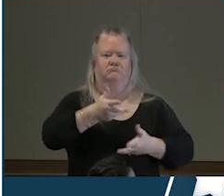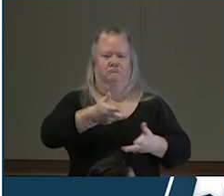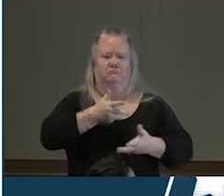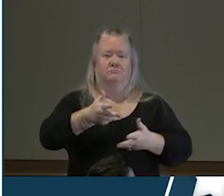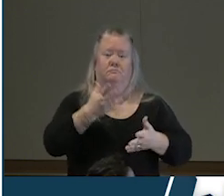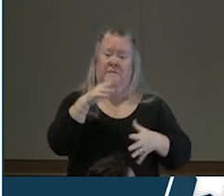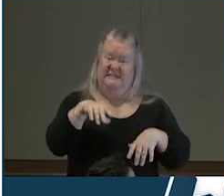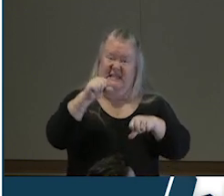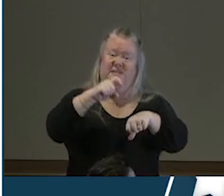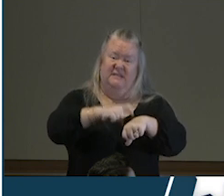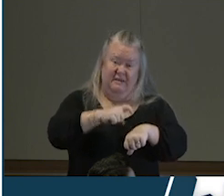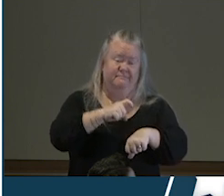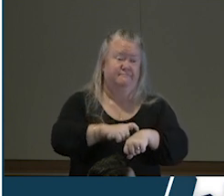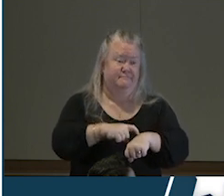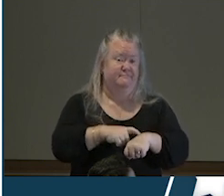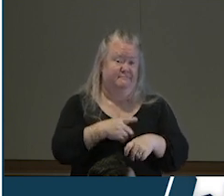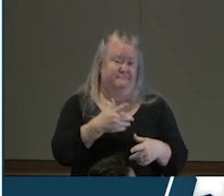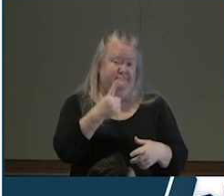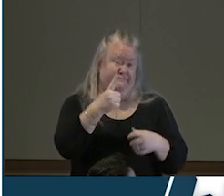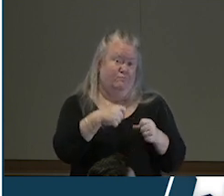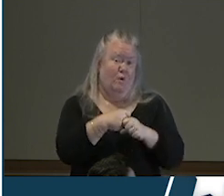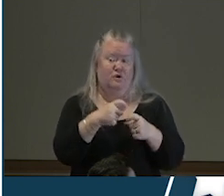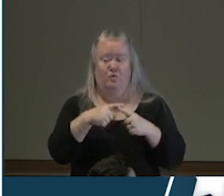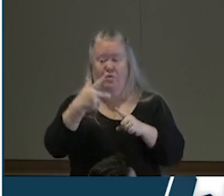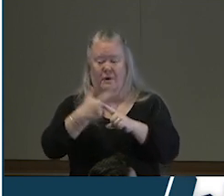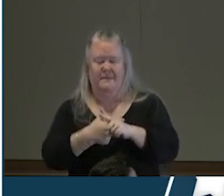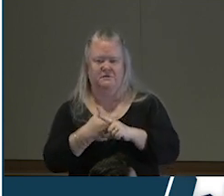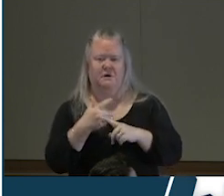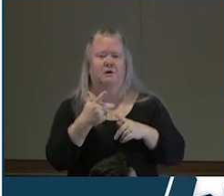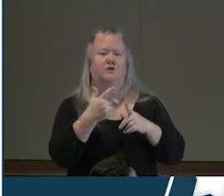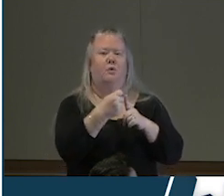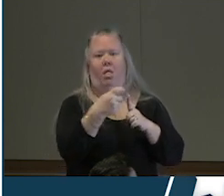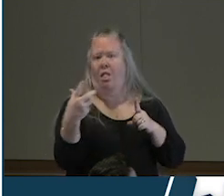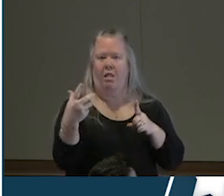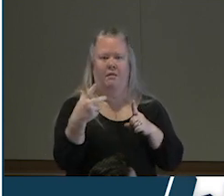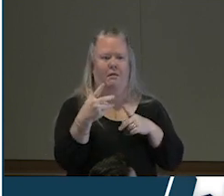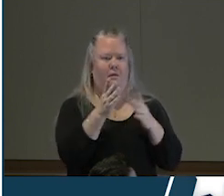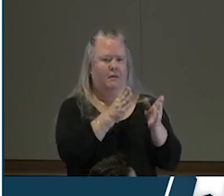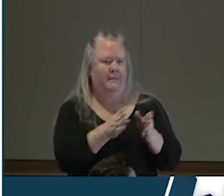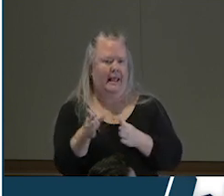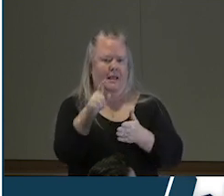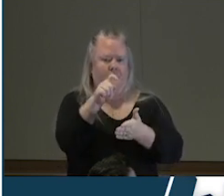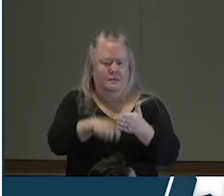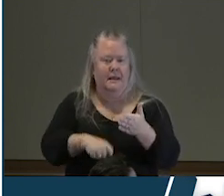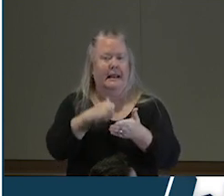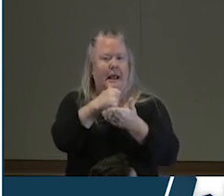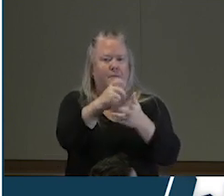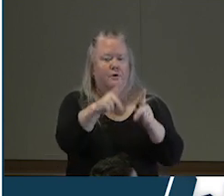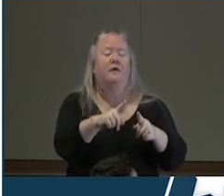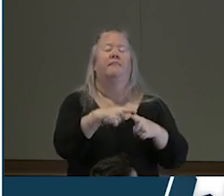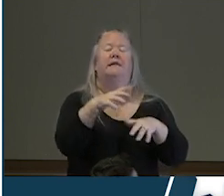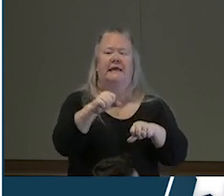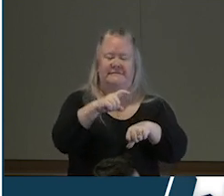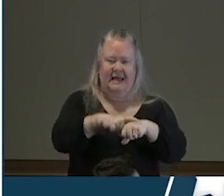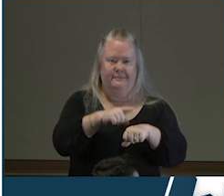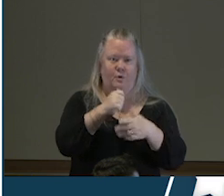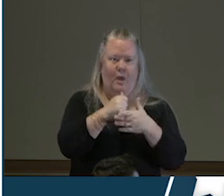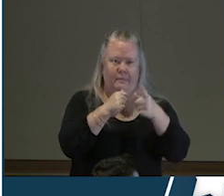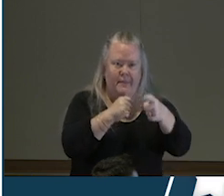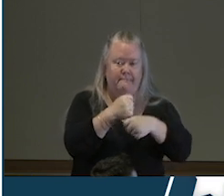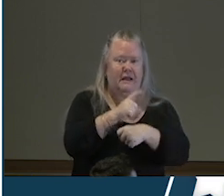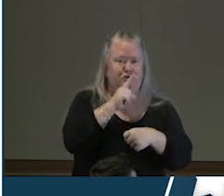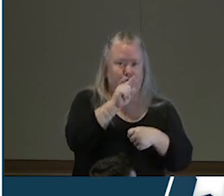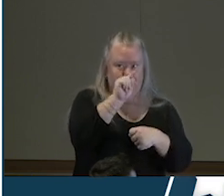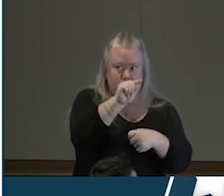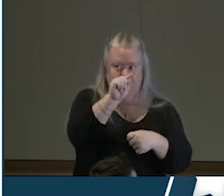because it takes the better part of 1 to 3 months to build out a plan and really help someone. And then it takes time to help them actually make